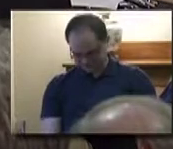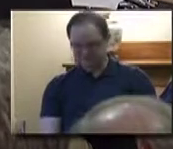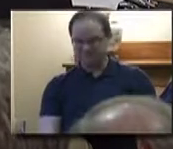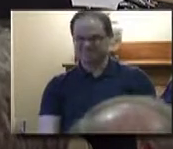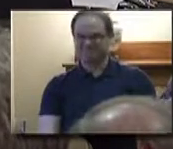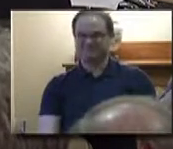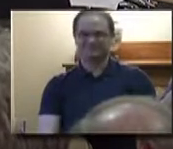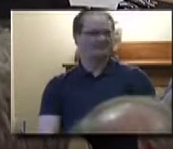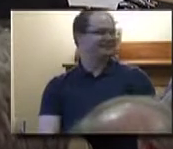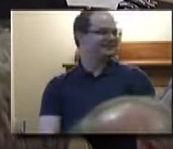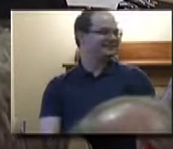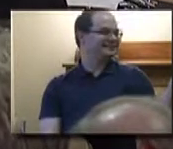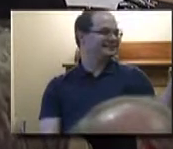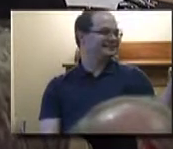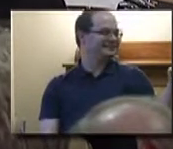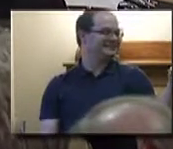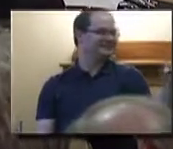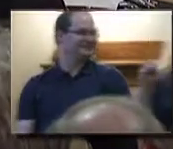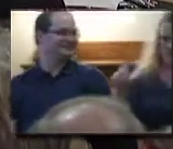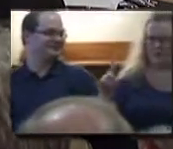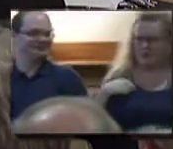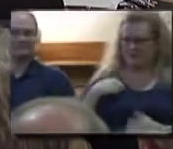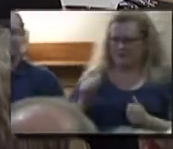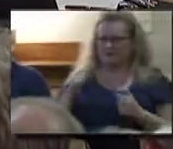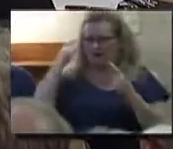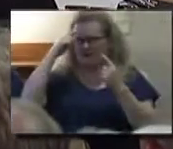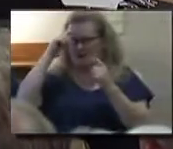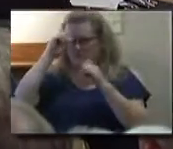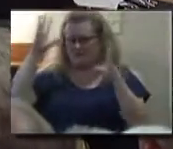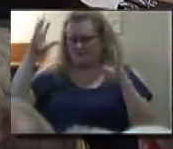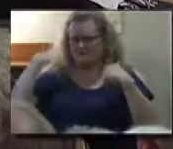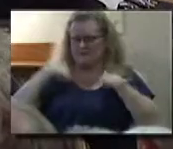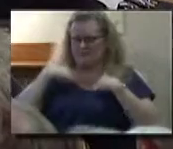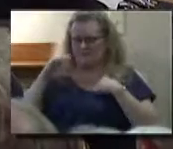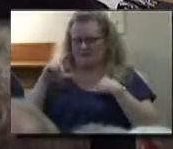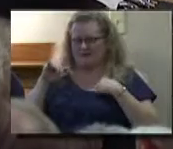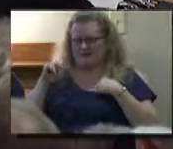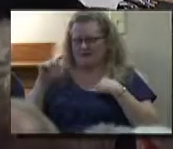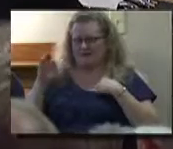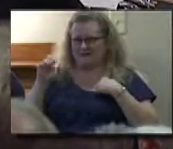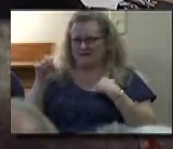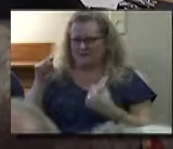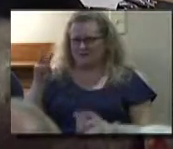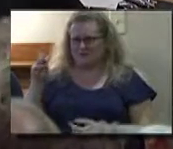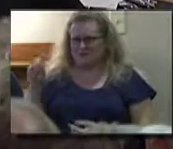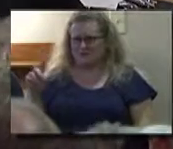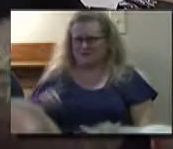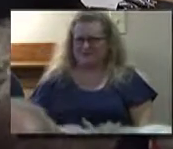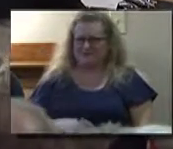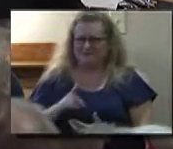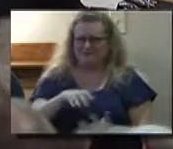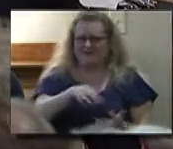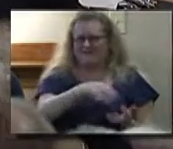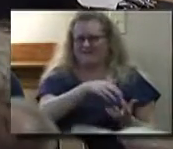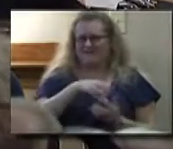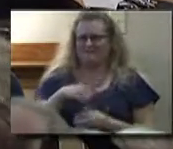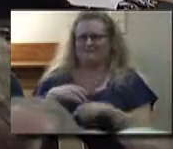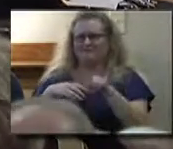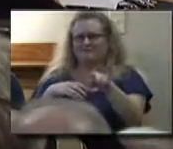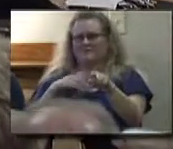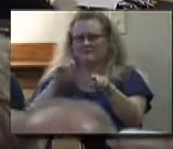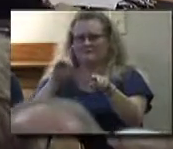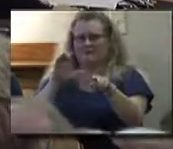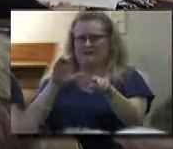Clint Eastwood. I keep channeling Clint Eastwood. Just be Clint Eastwood. Well, you know,